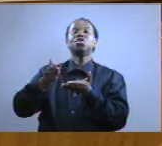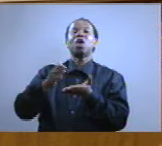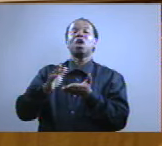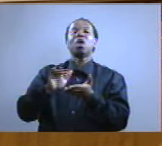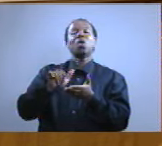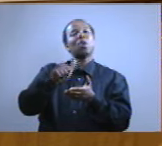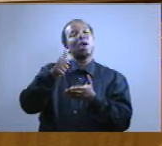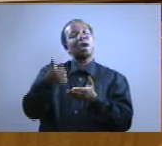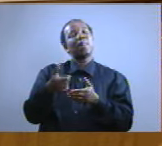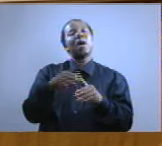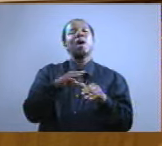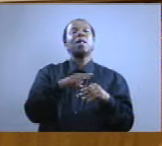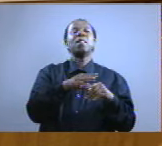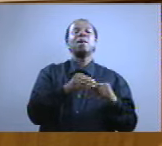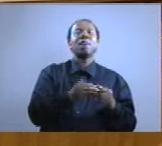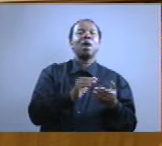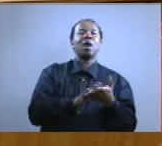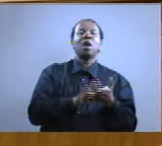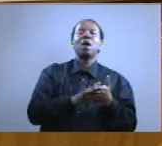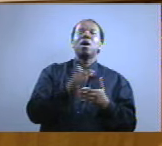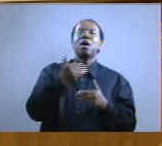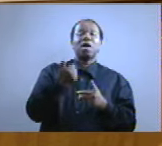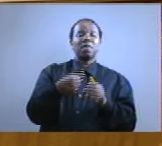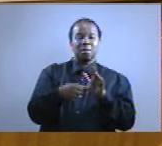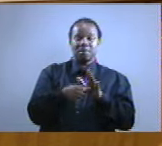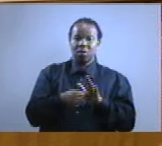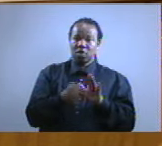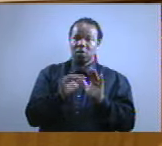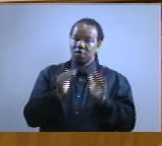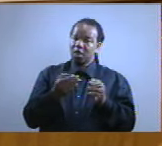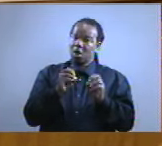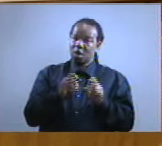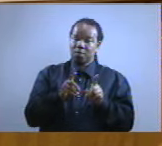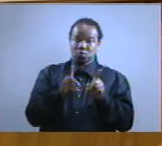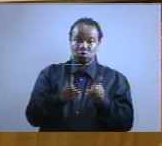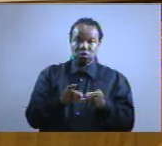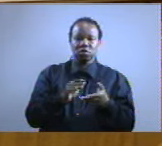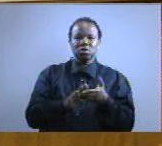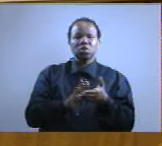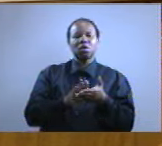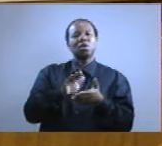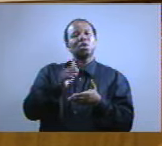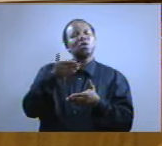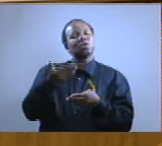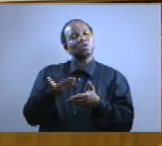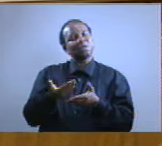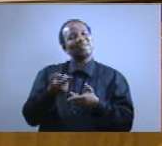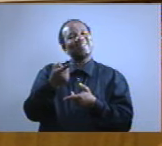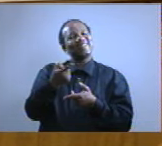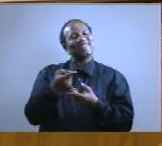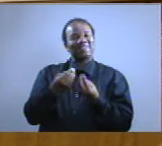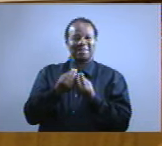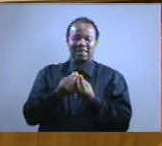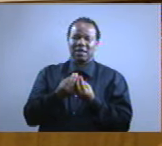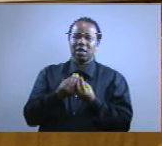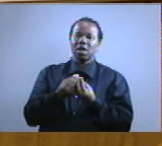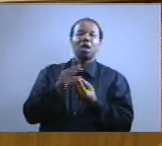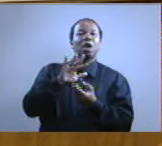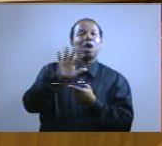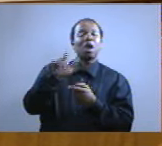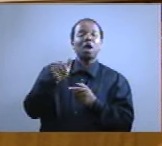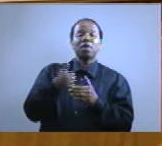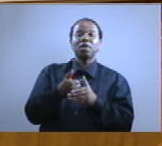neighbours. Secondly, customs plays an important trade facilitation role, a subject which is going to be quite central to a meeting